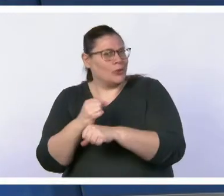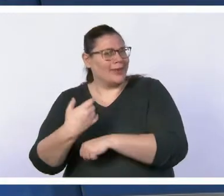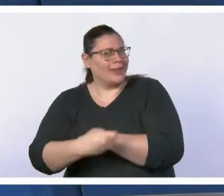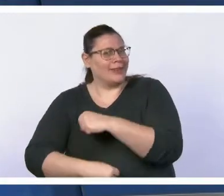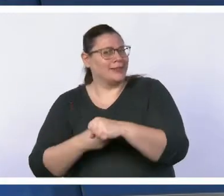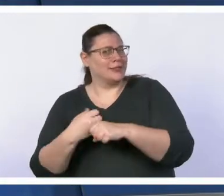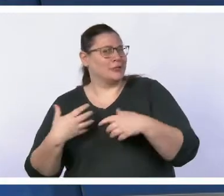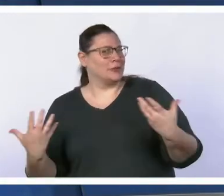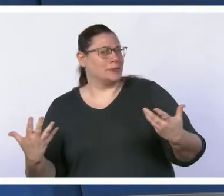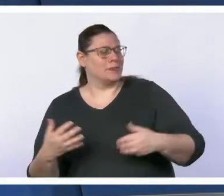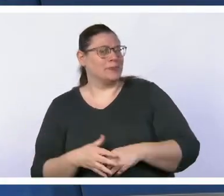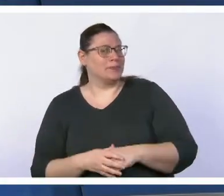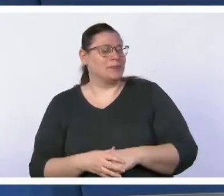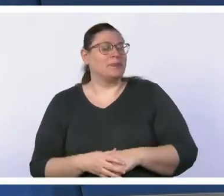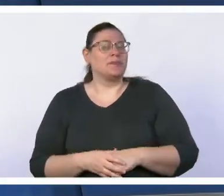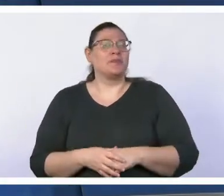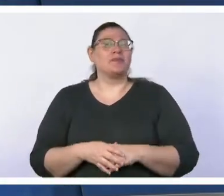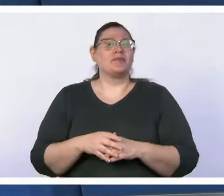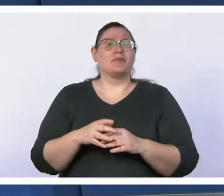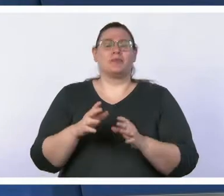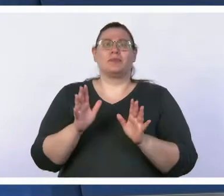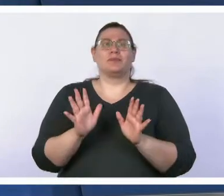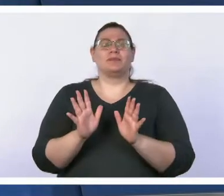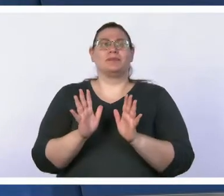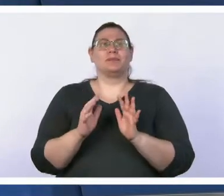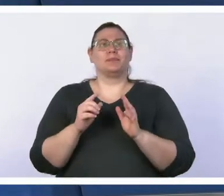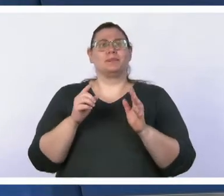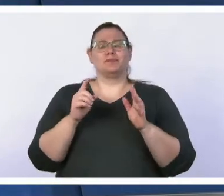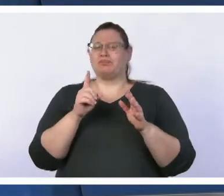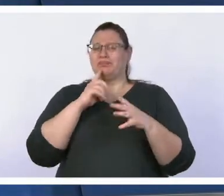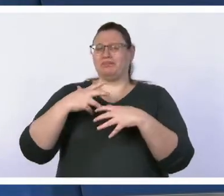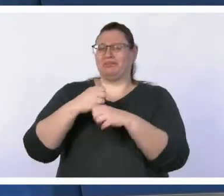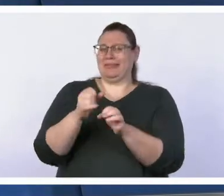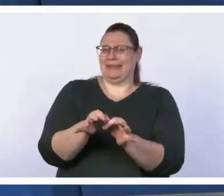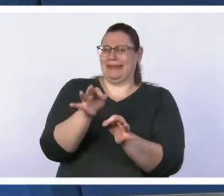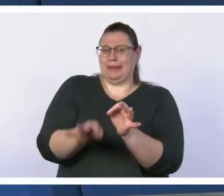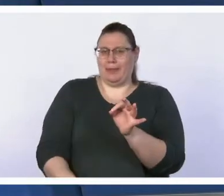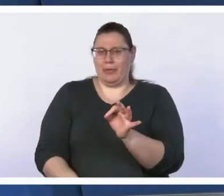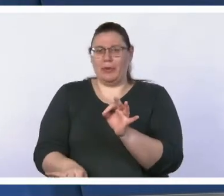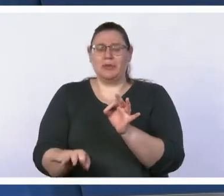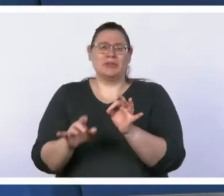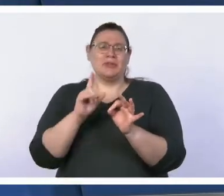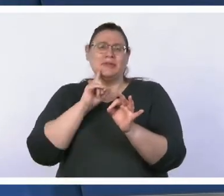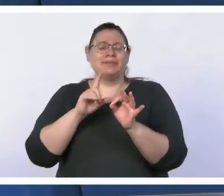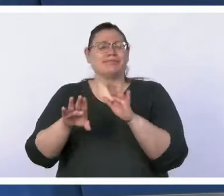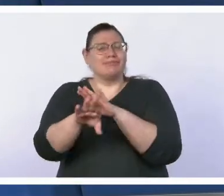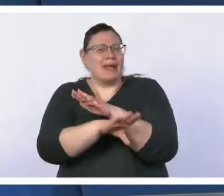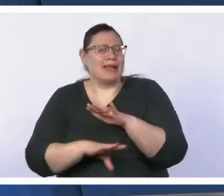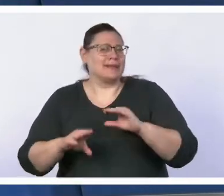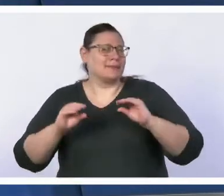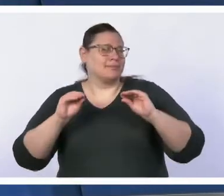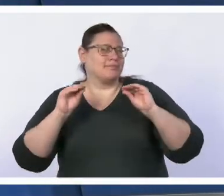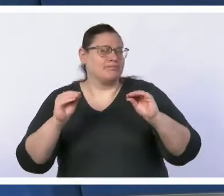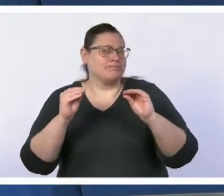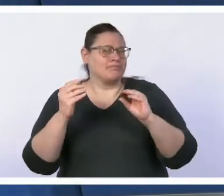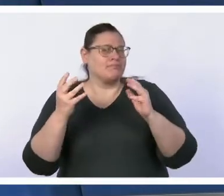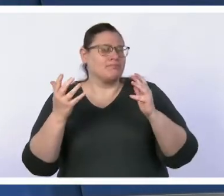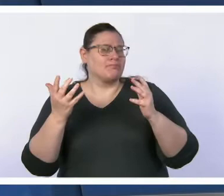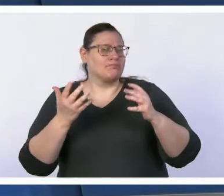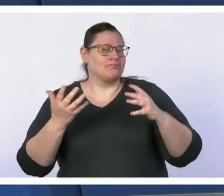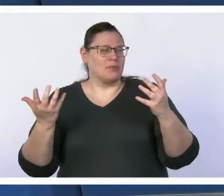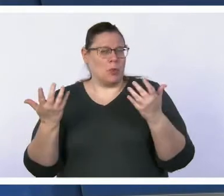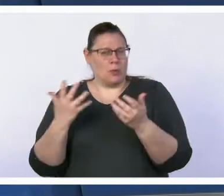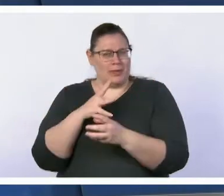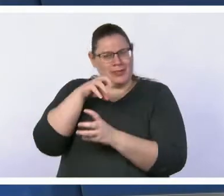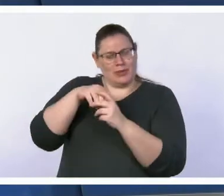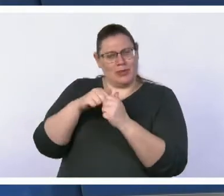year. All right, so just very simply, kind of a primer as to, what is